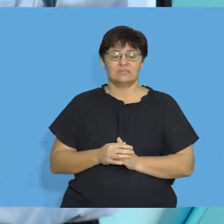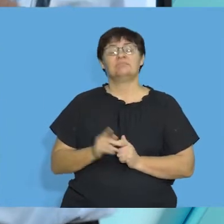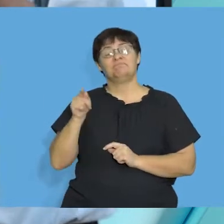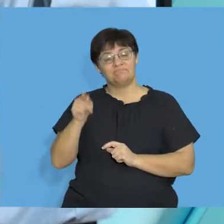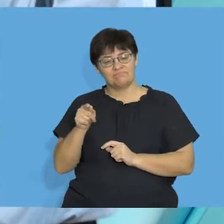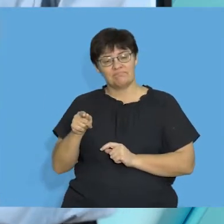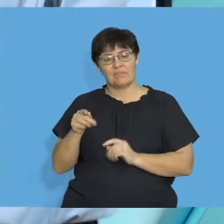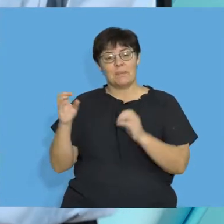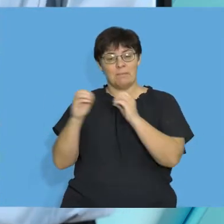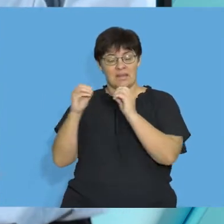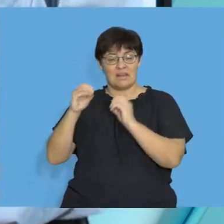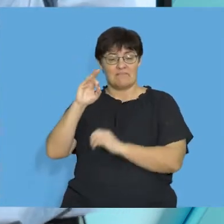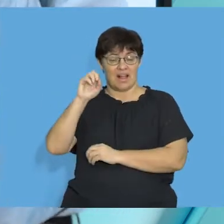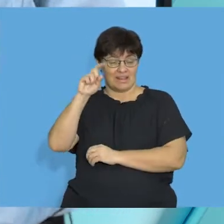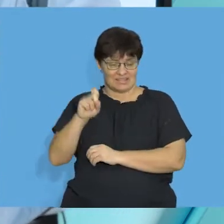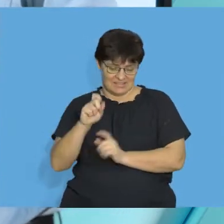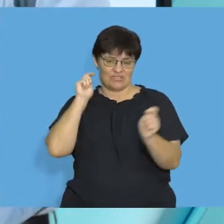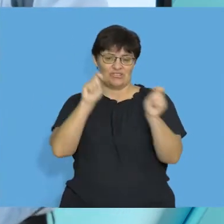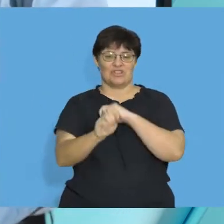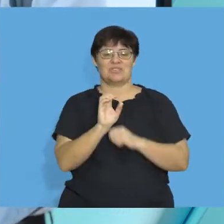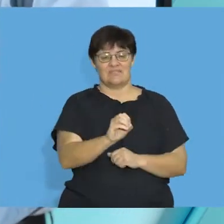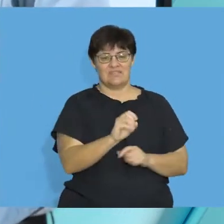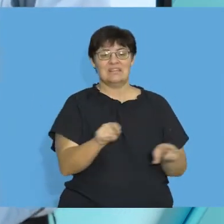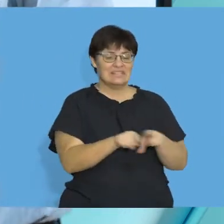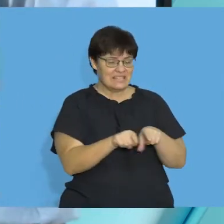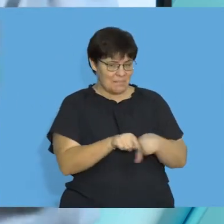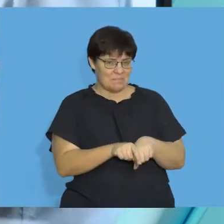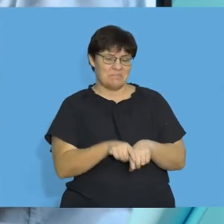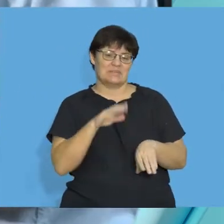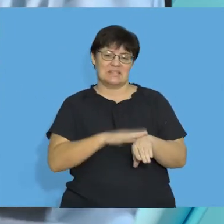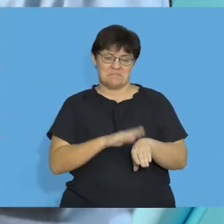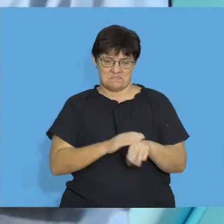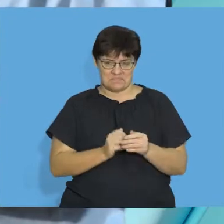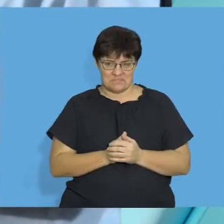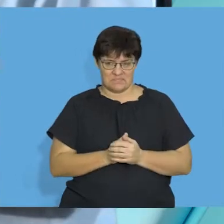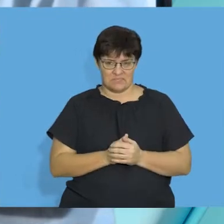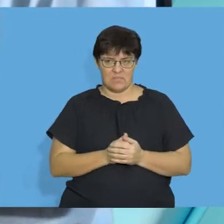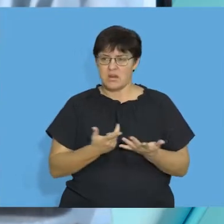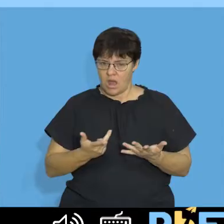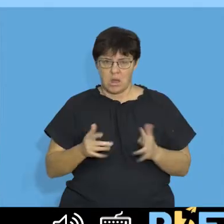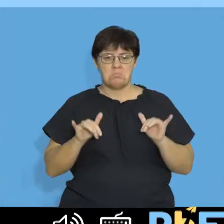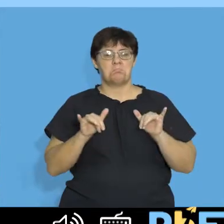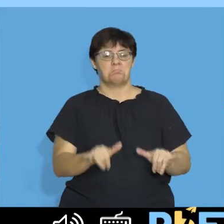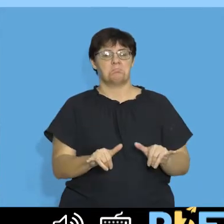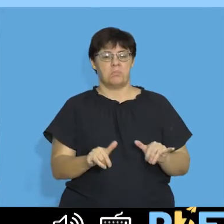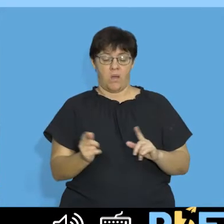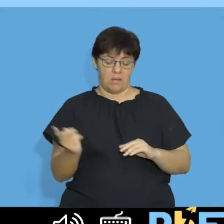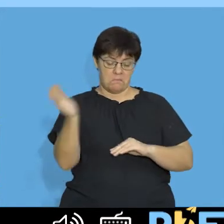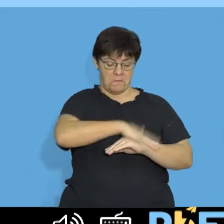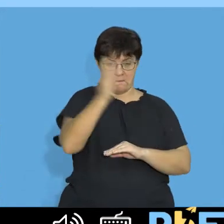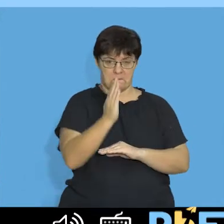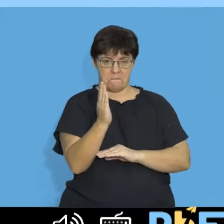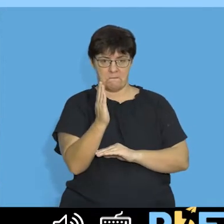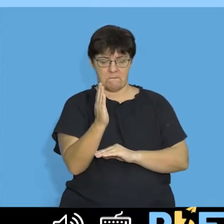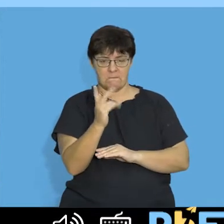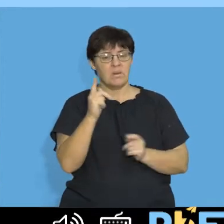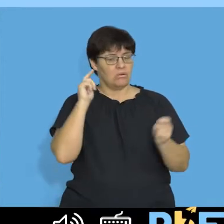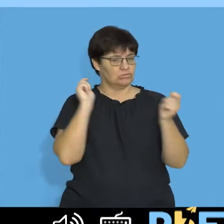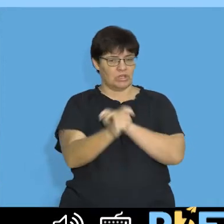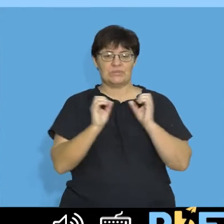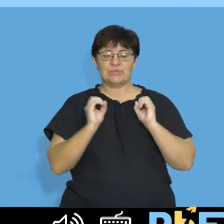respect to the magnetic flux, but also with respect to time. But now it's staying stationary because there's no